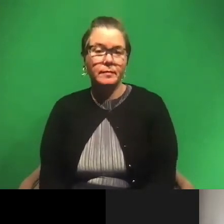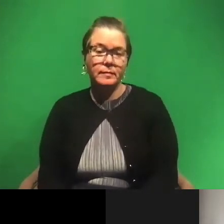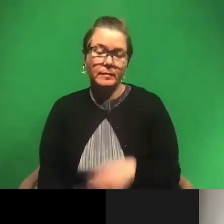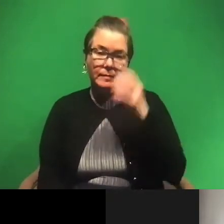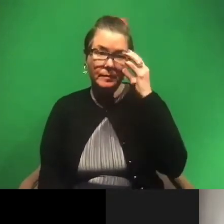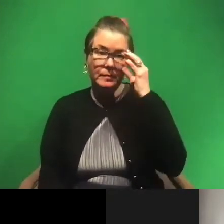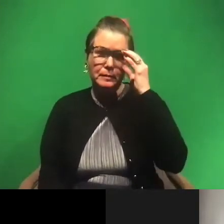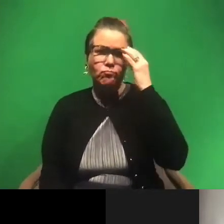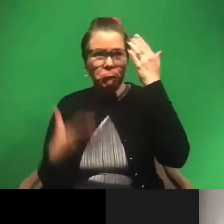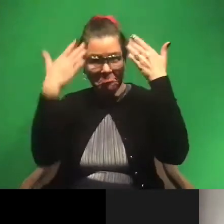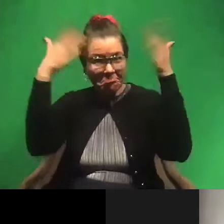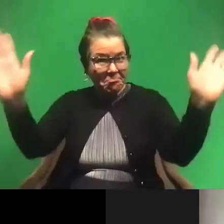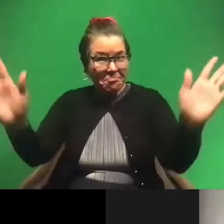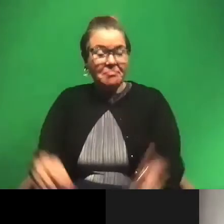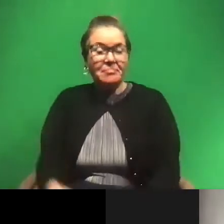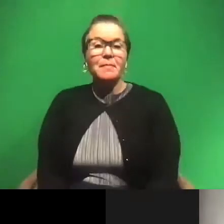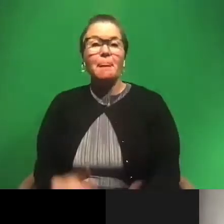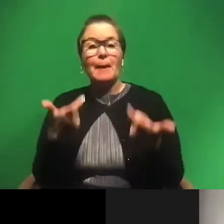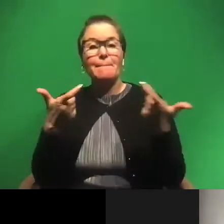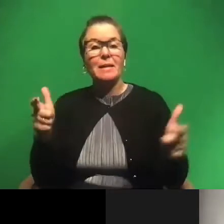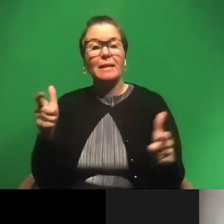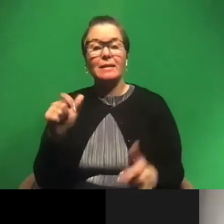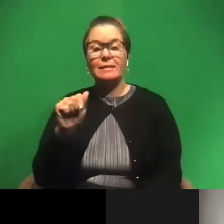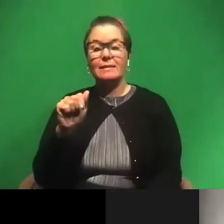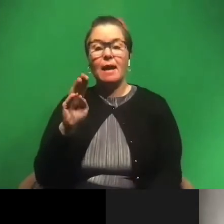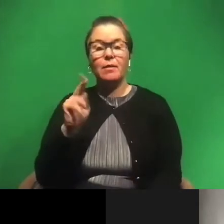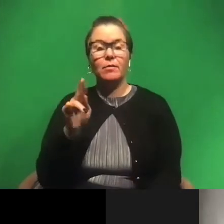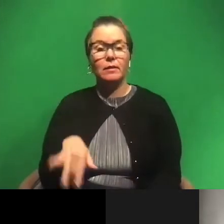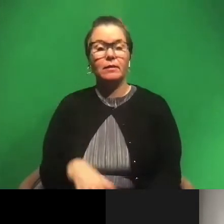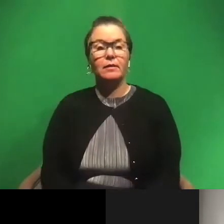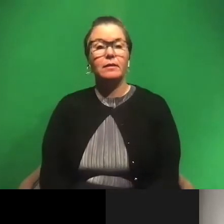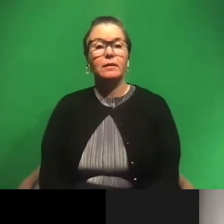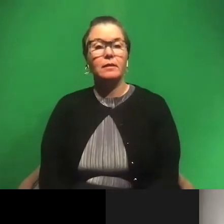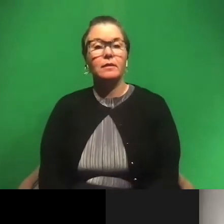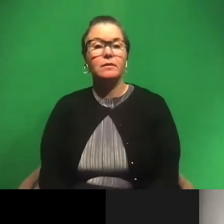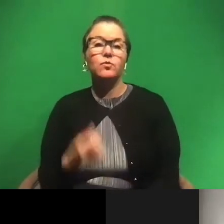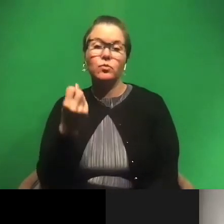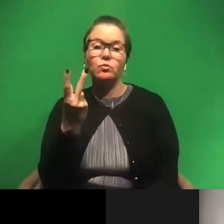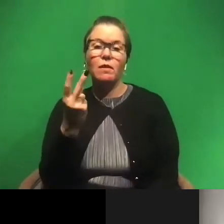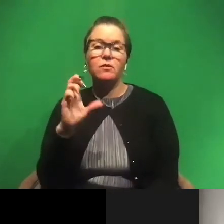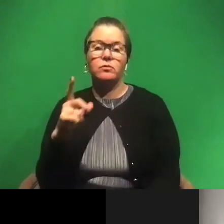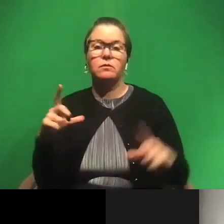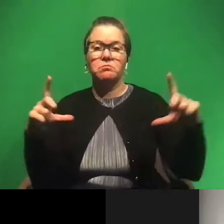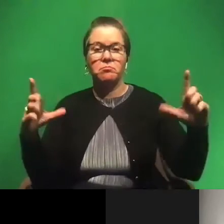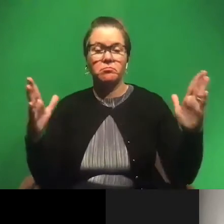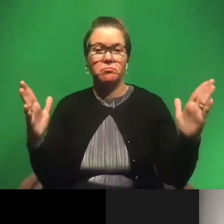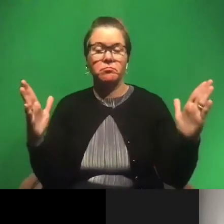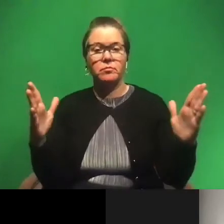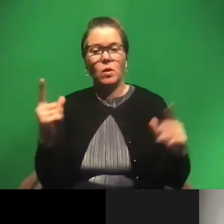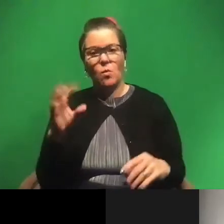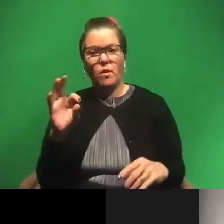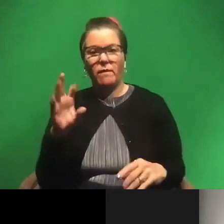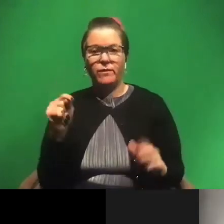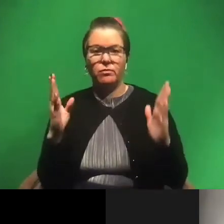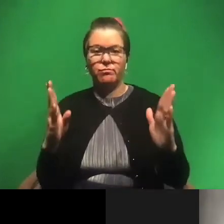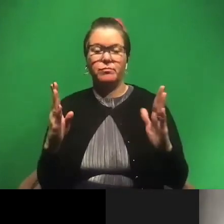I don't know. The biggest abalone is 12 inches, so that's a whole foot long,